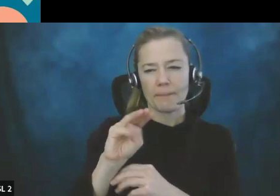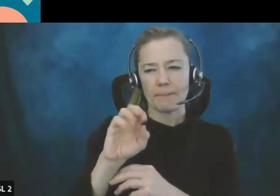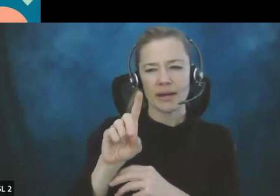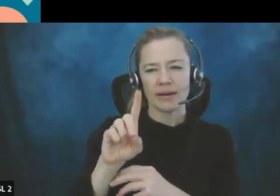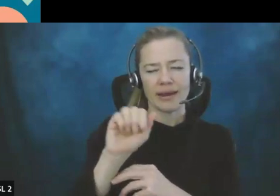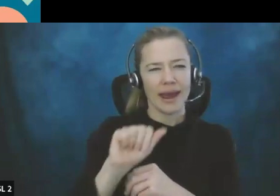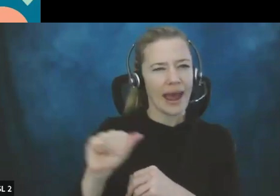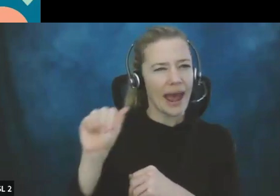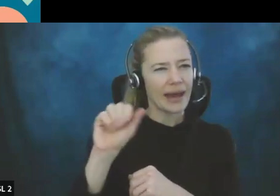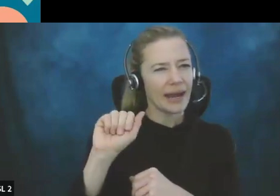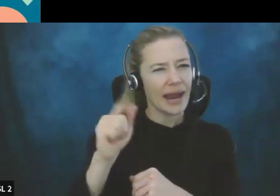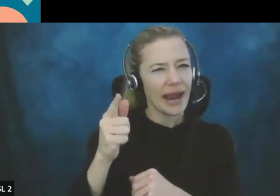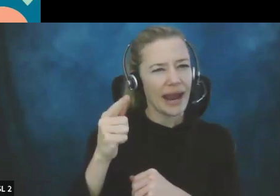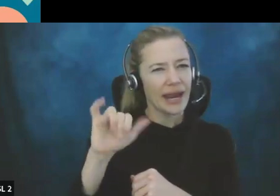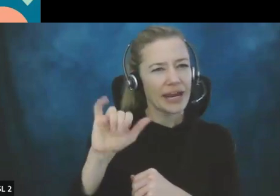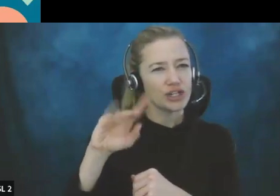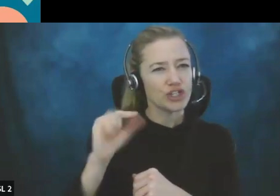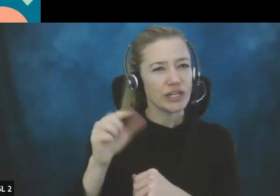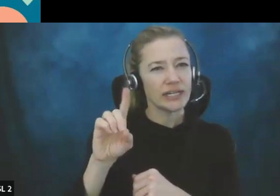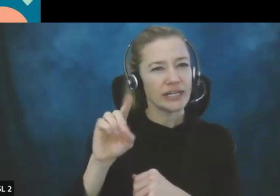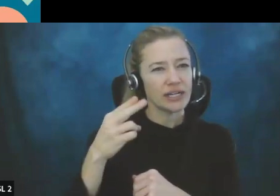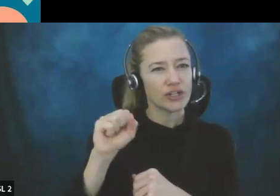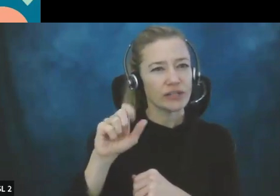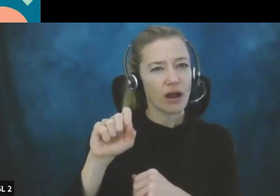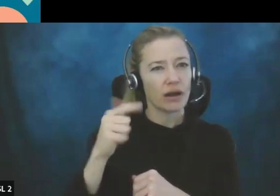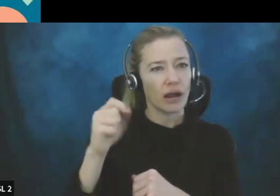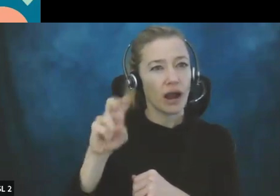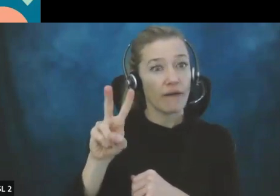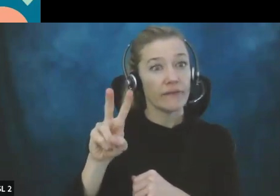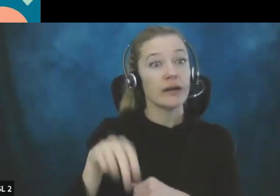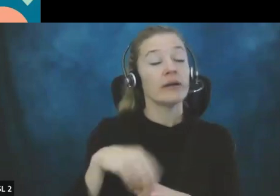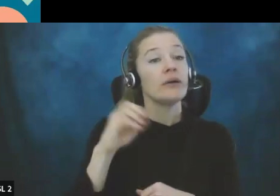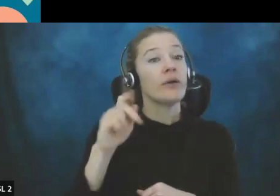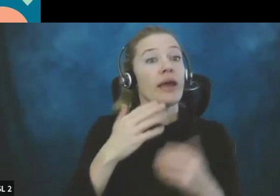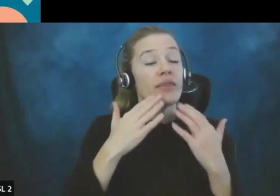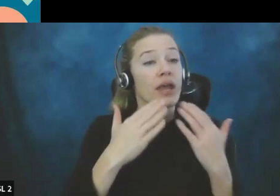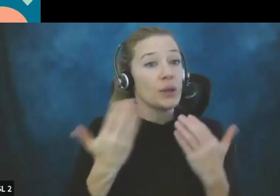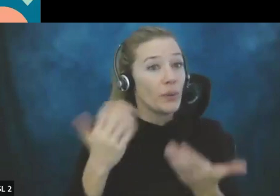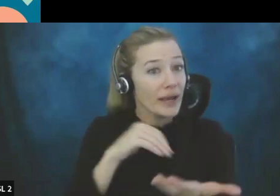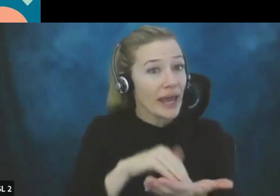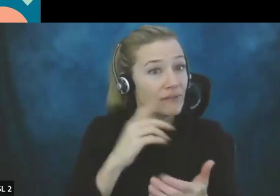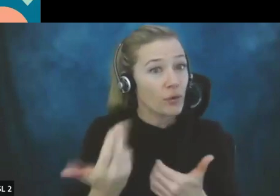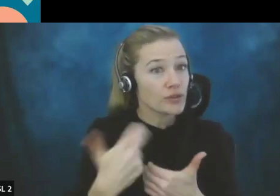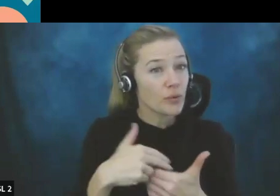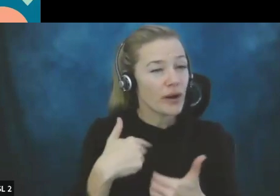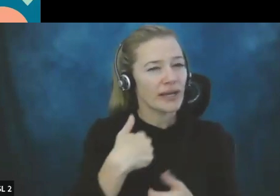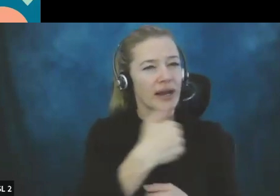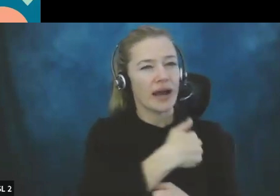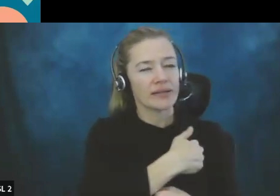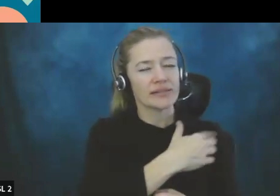meredith.raymond@acl.hhs.gov, and I can answer them or refer you to our speakers. So thank you again,